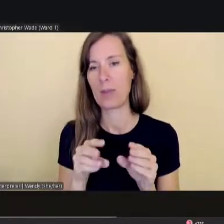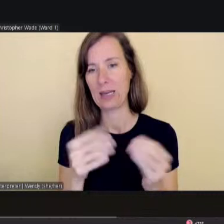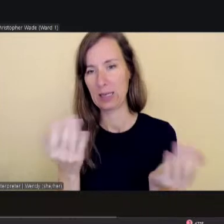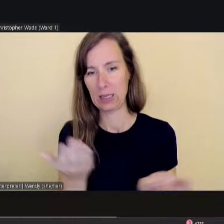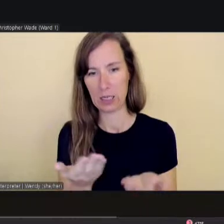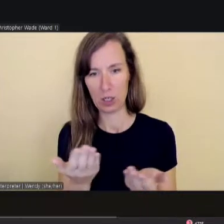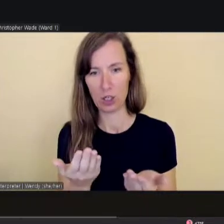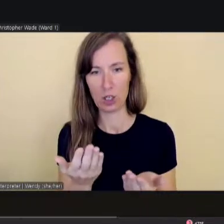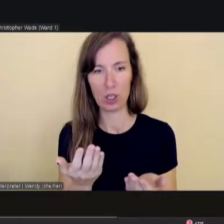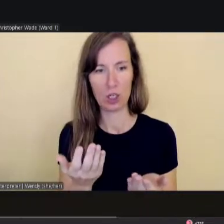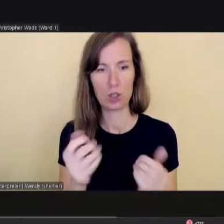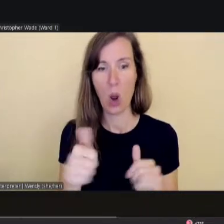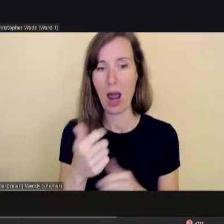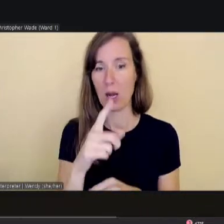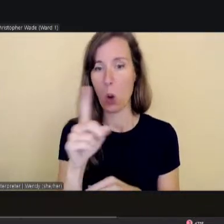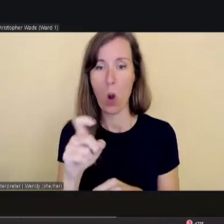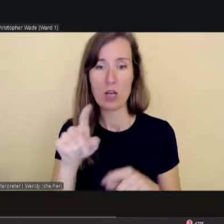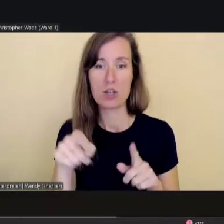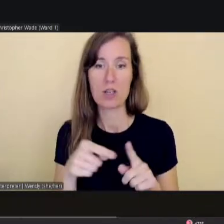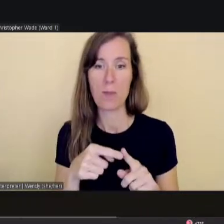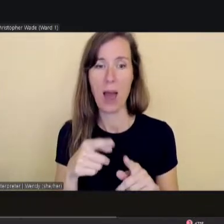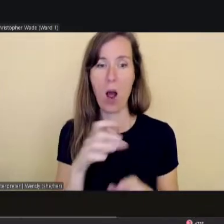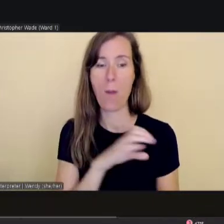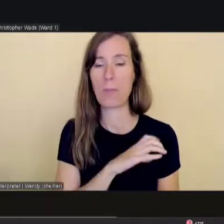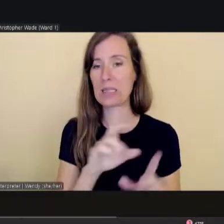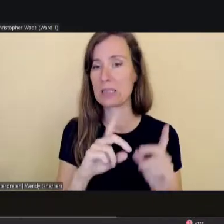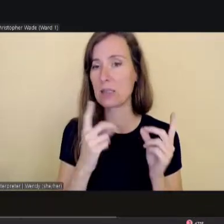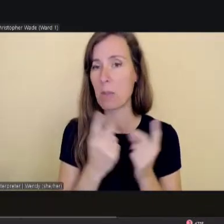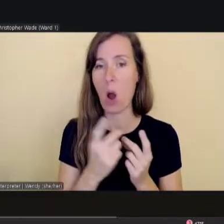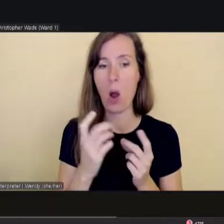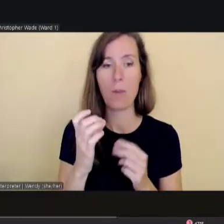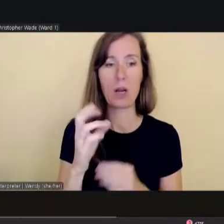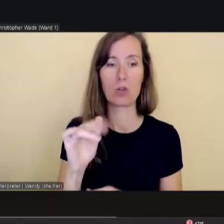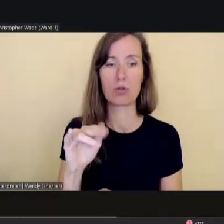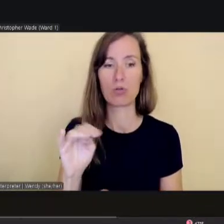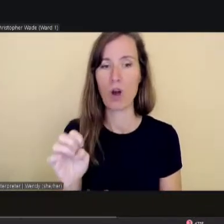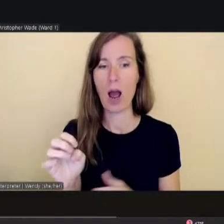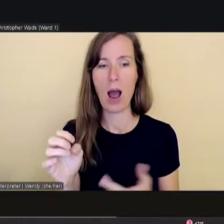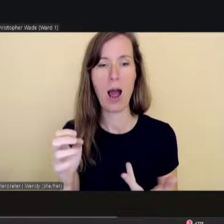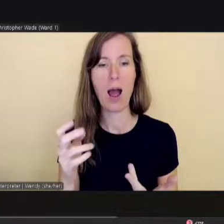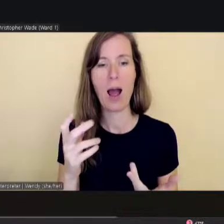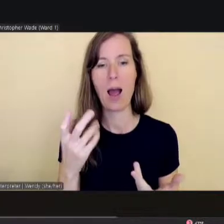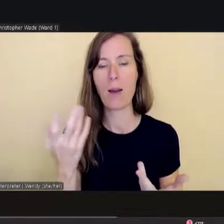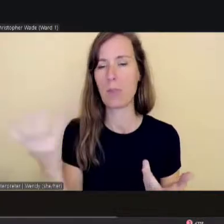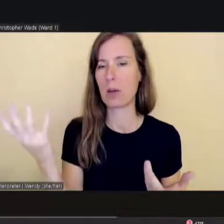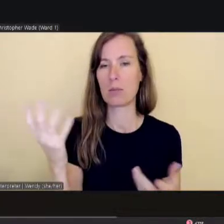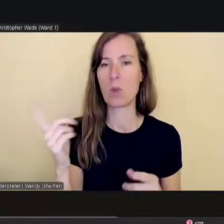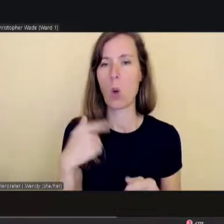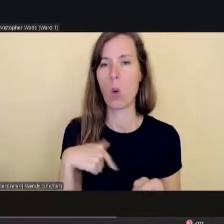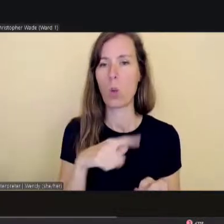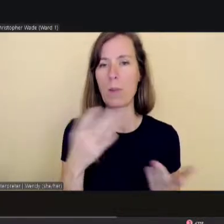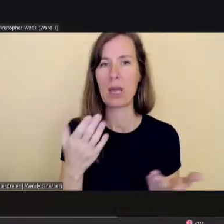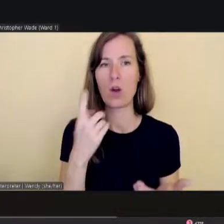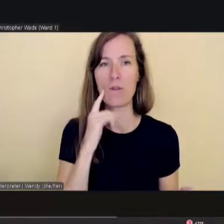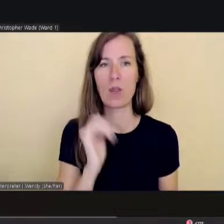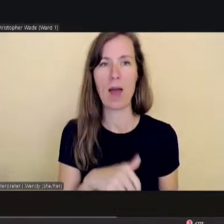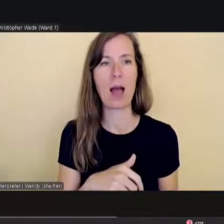in, crime, or anything else, we will be here for that. And that's it for our report.